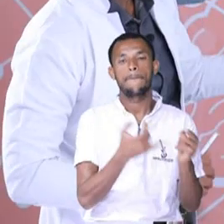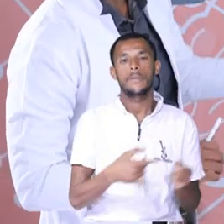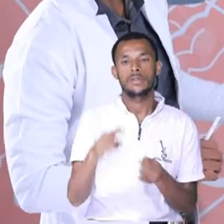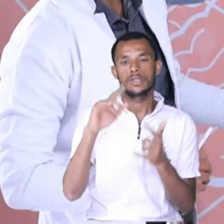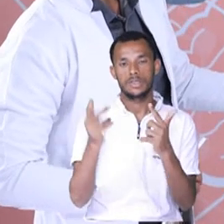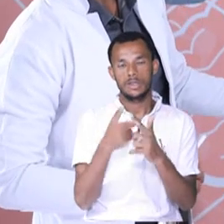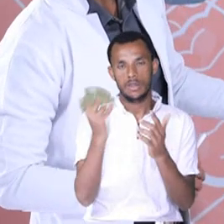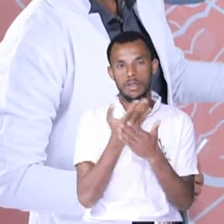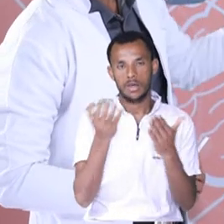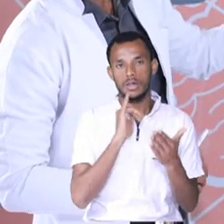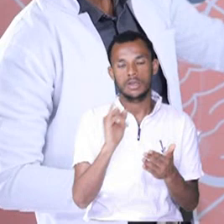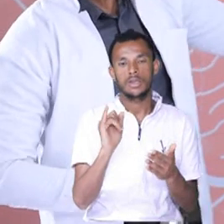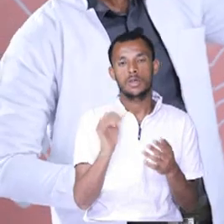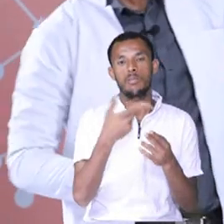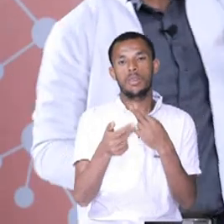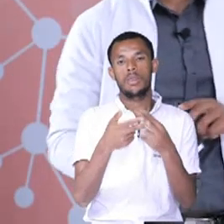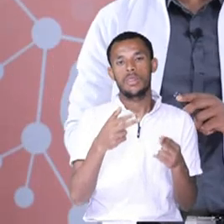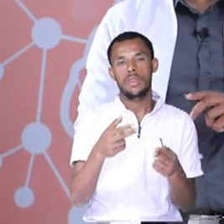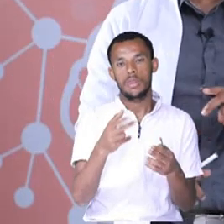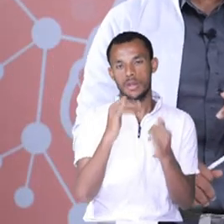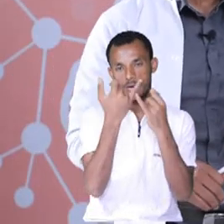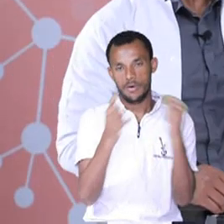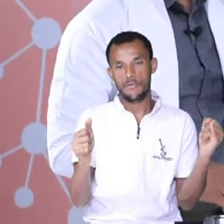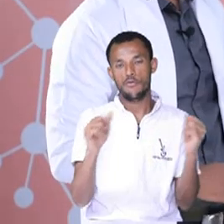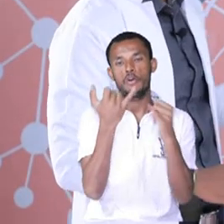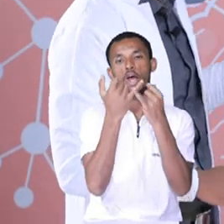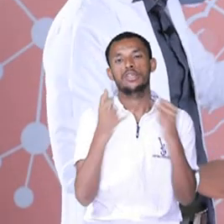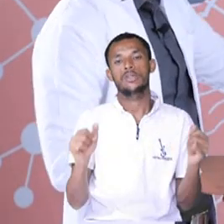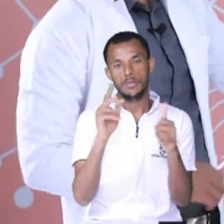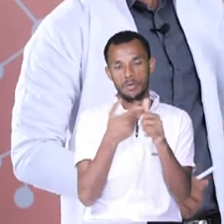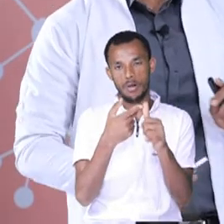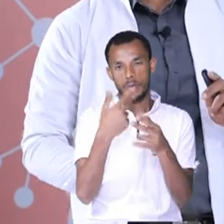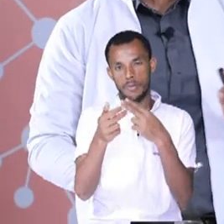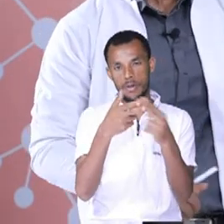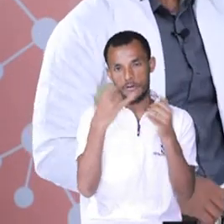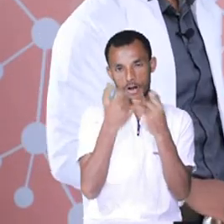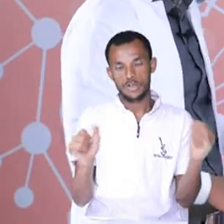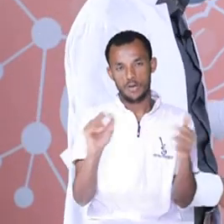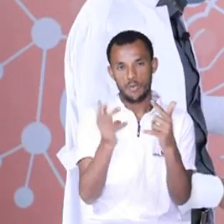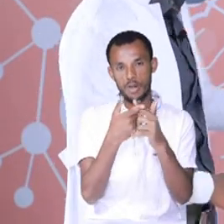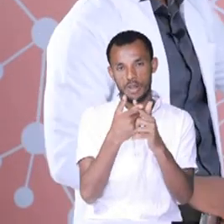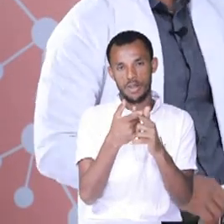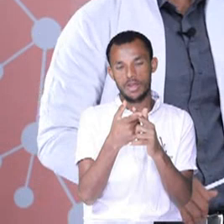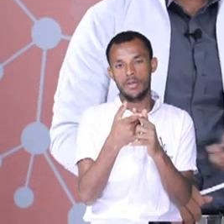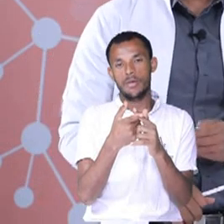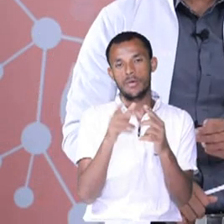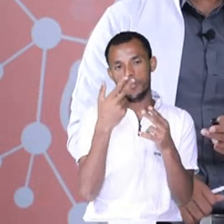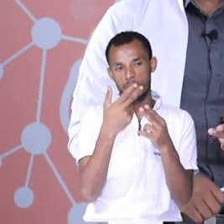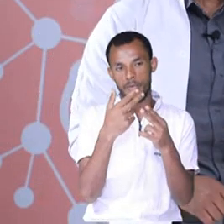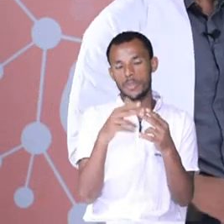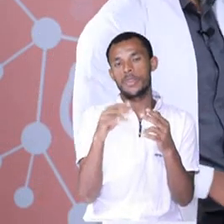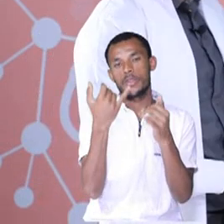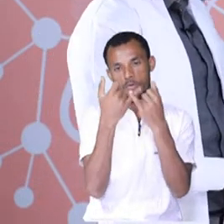method, the second thing is multiplying and dividing fraction. The first one is multiplying fraction and the next one is